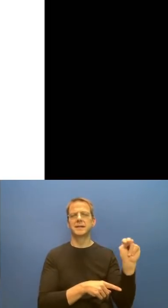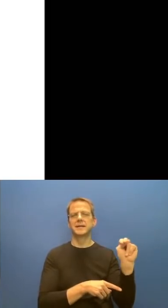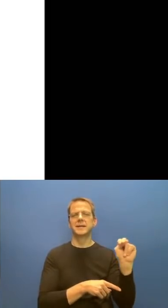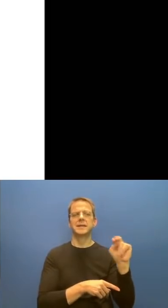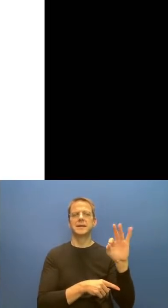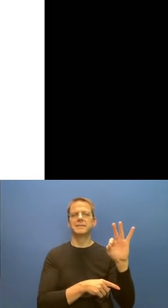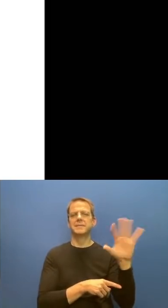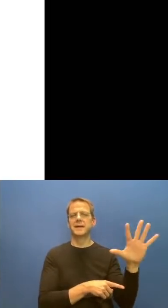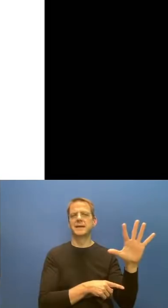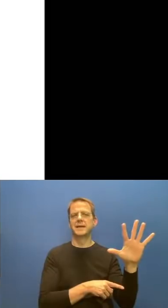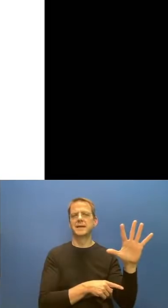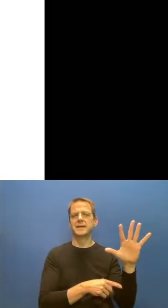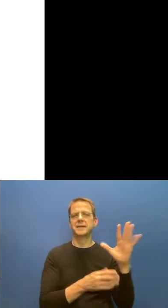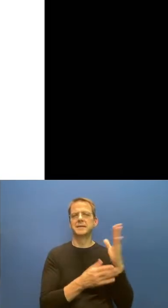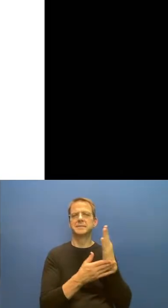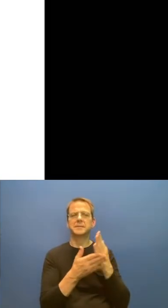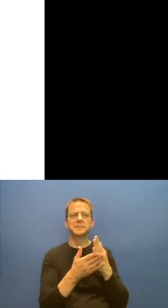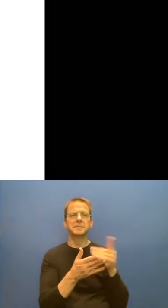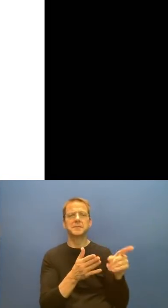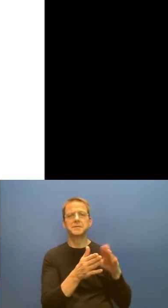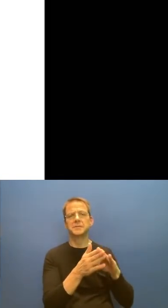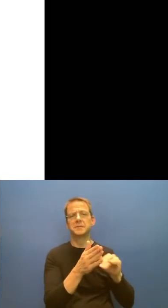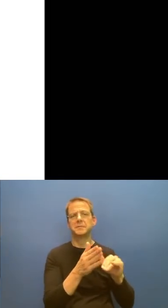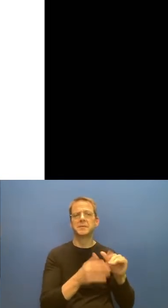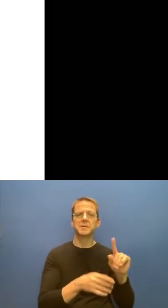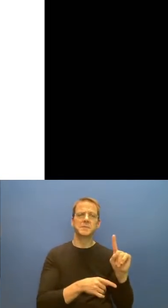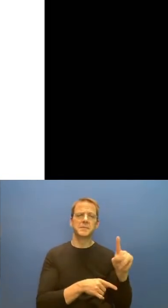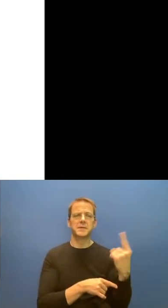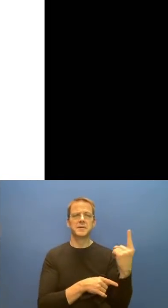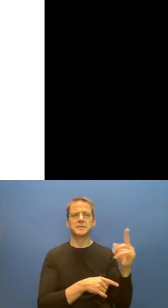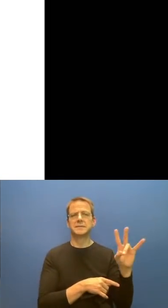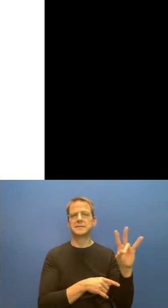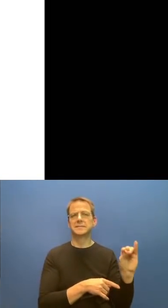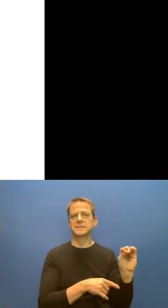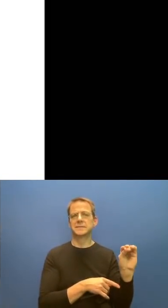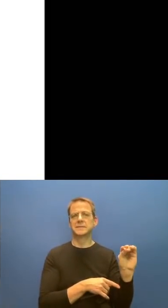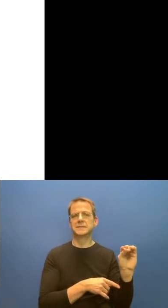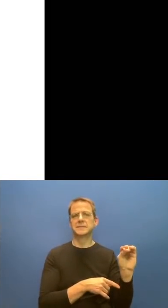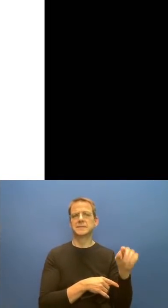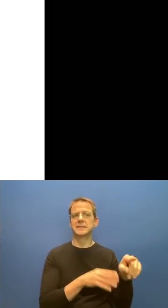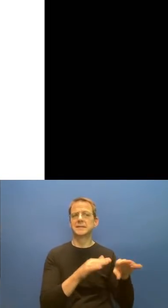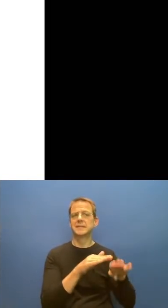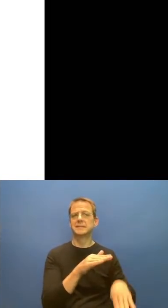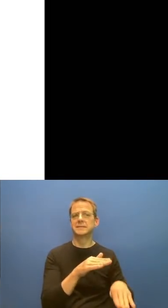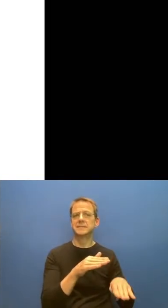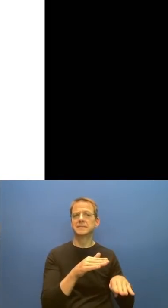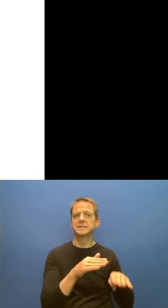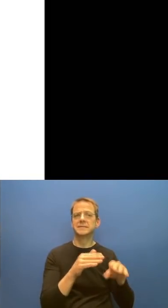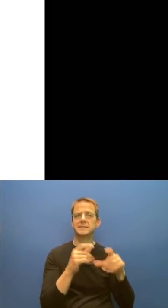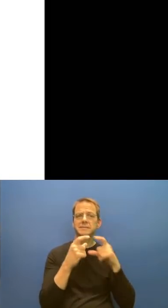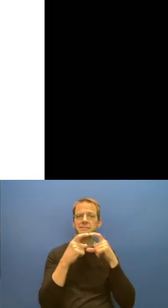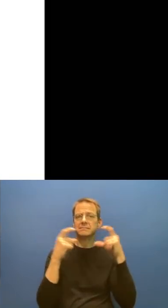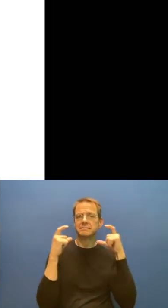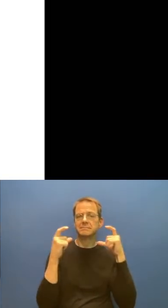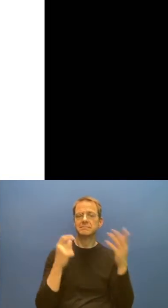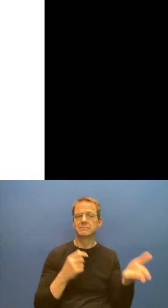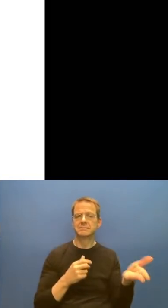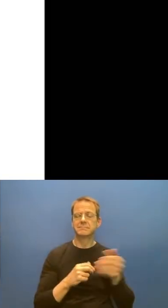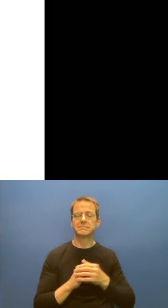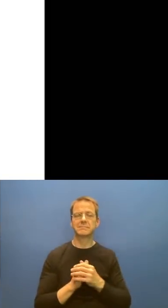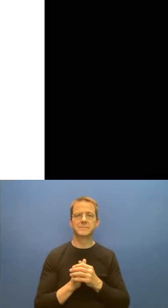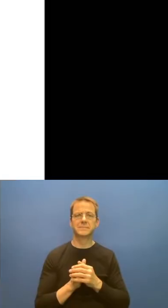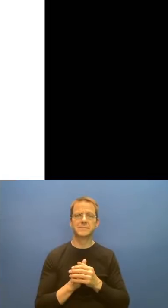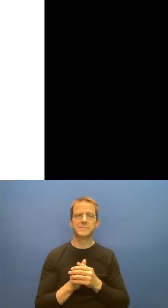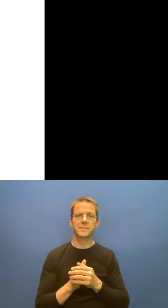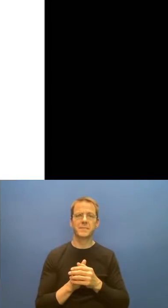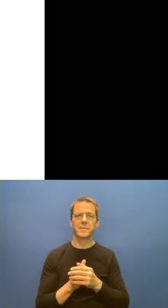$1.70 per respirator. So they're not super cheap, but for most people they are probably